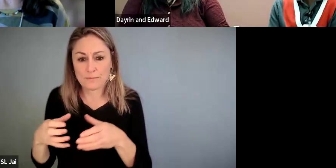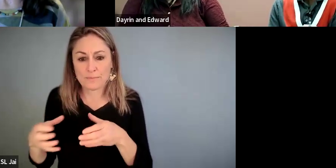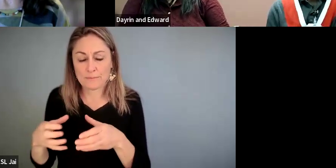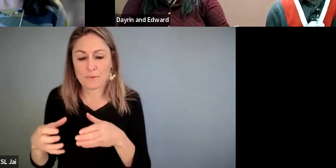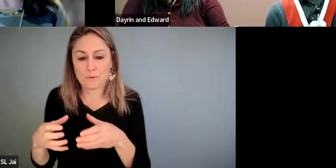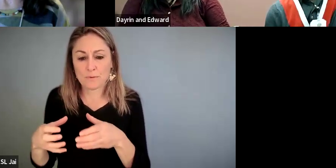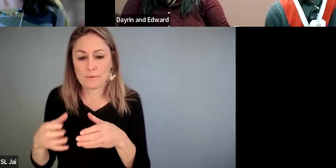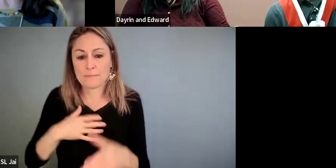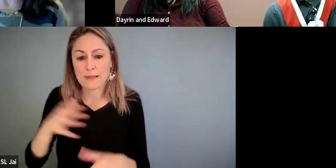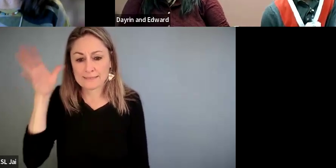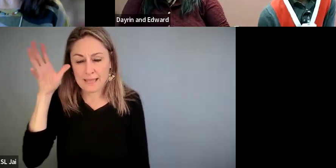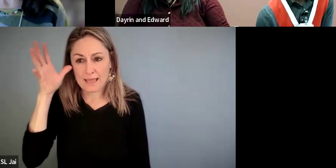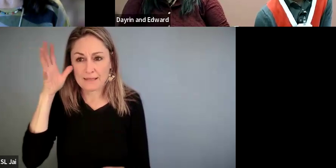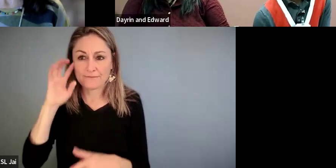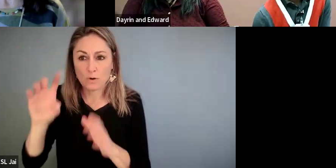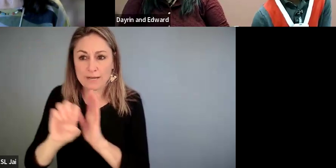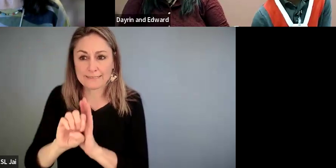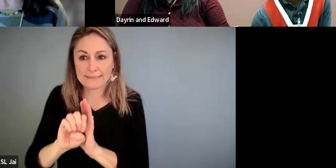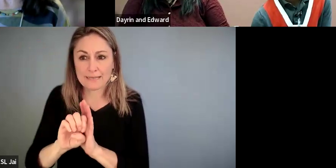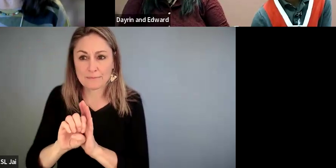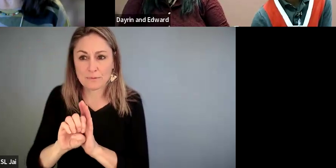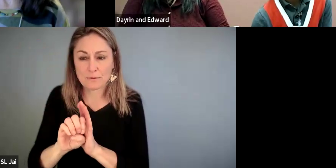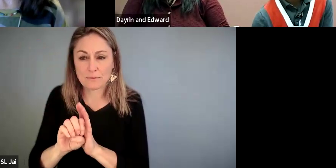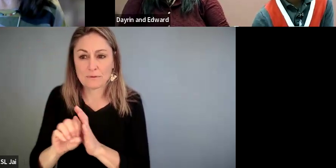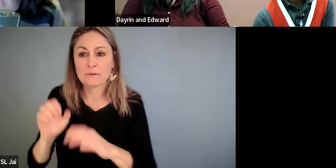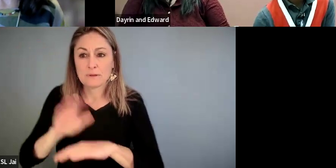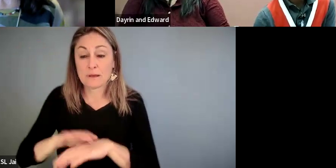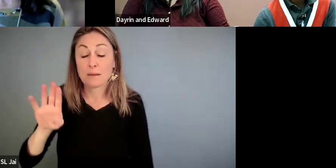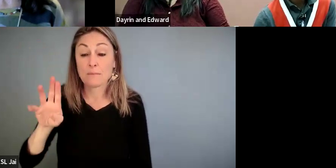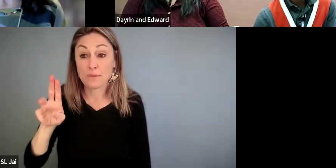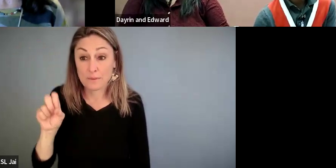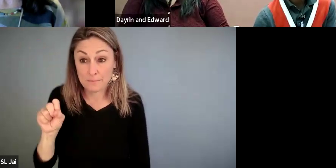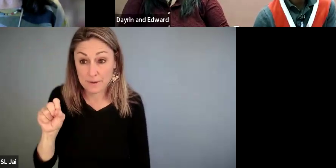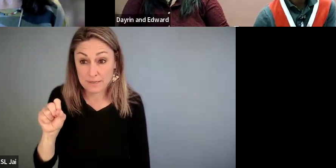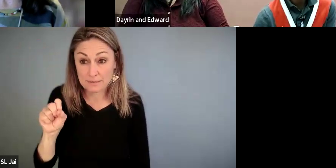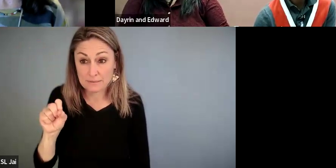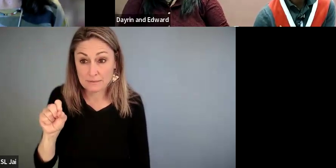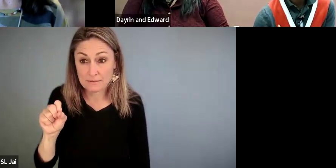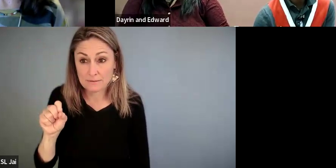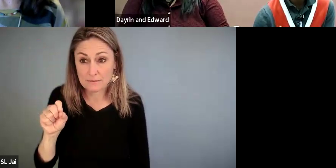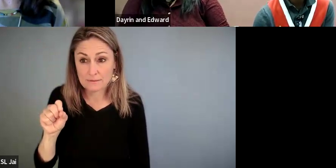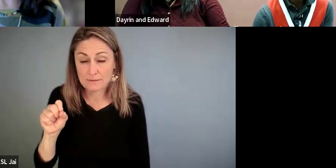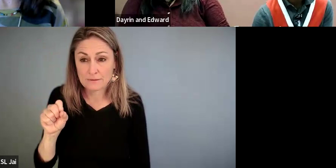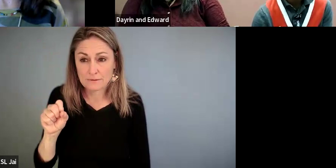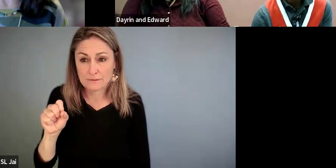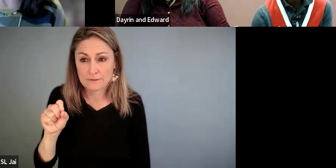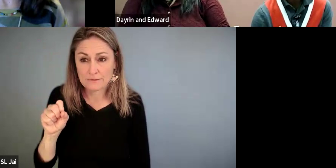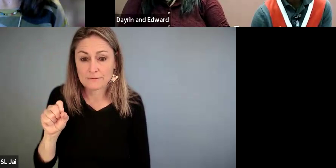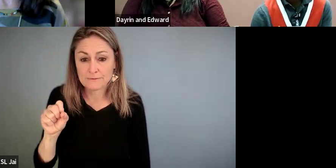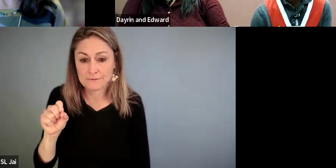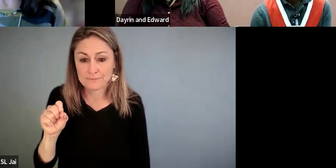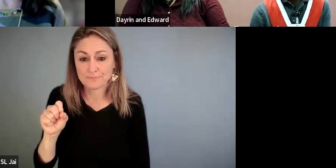example. So I on the bus and with family member or